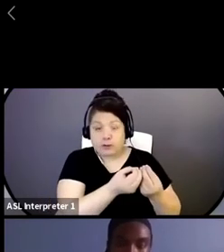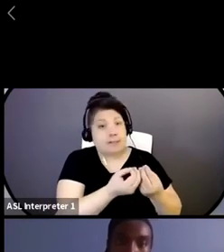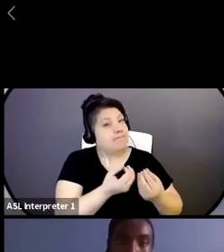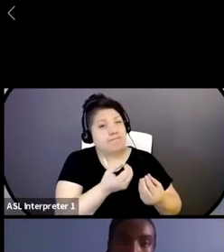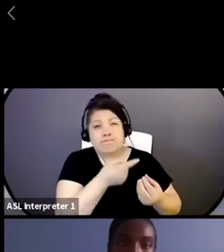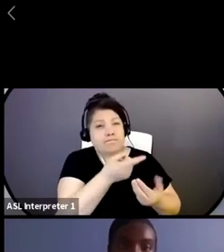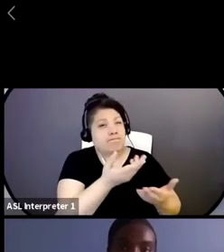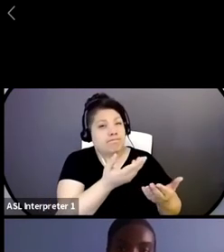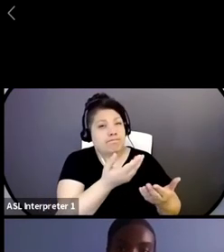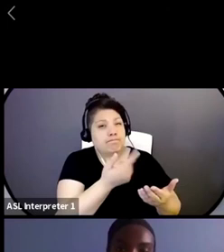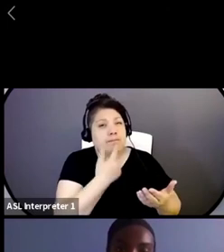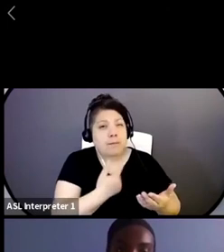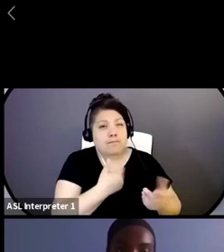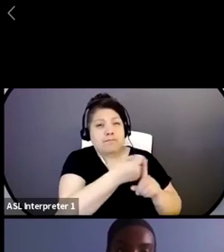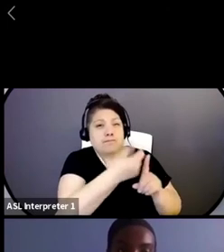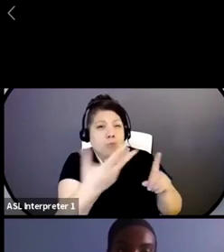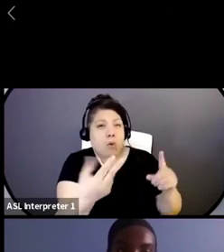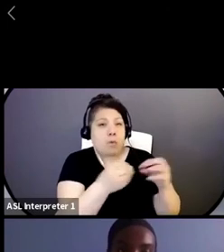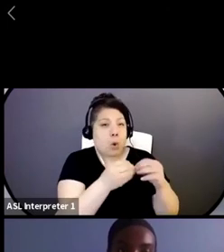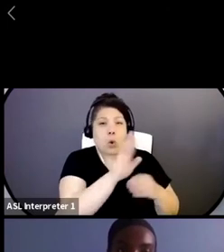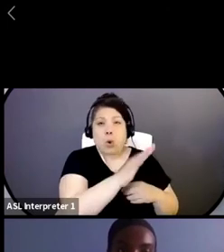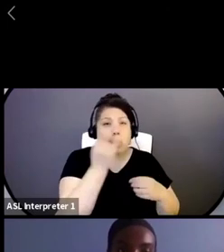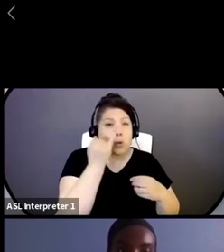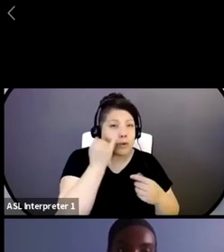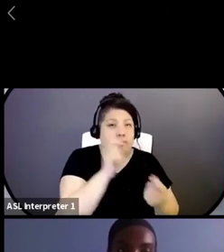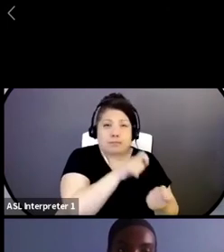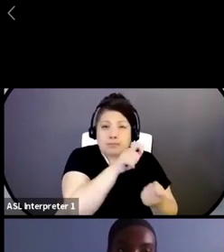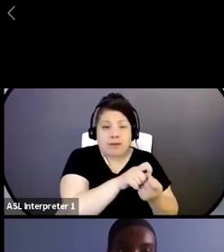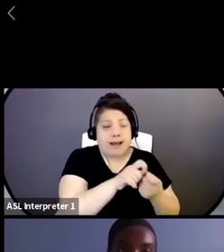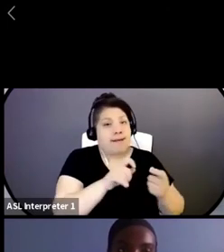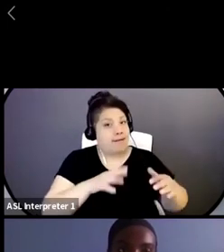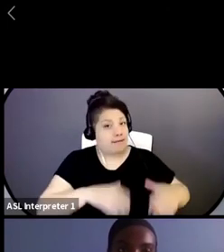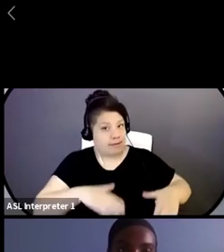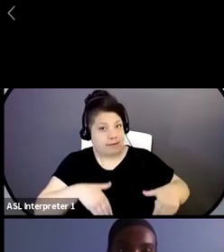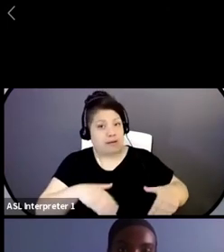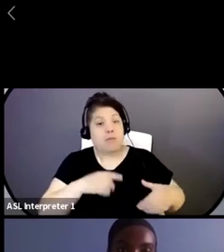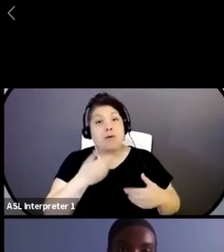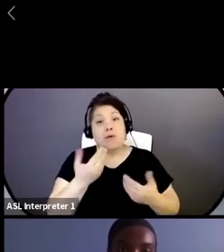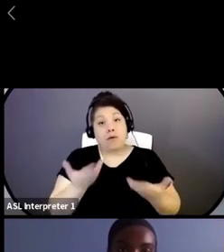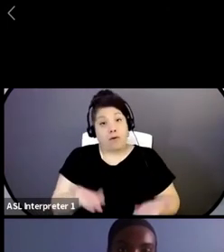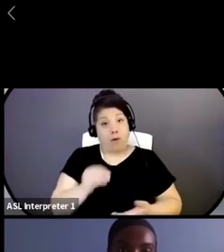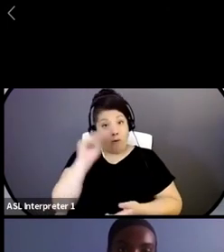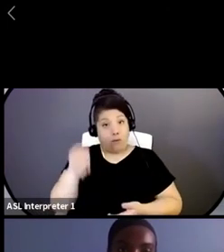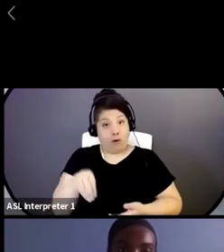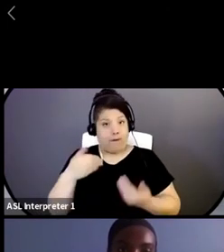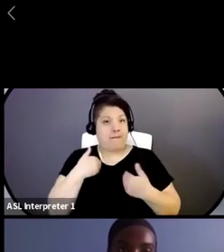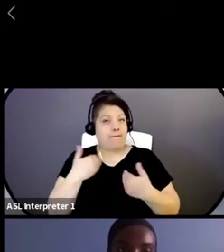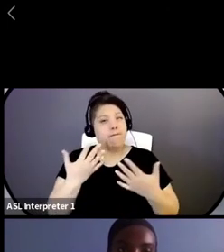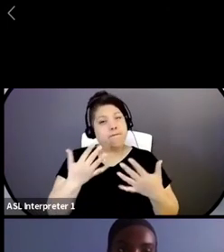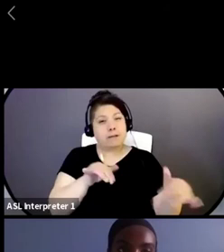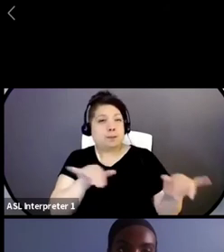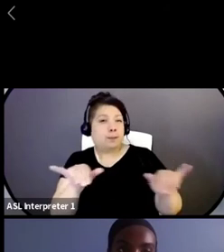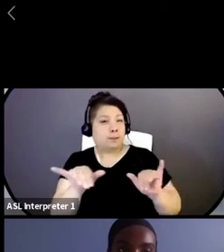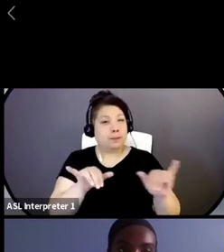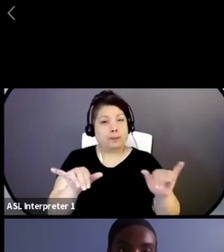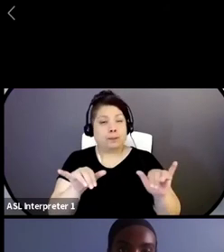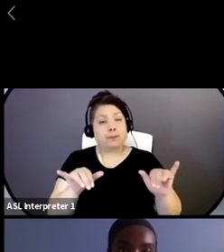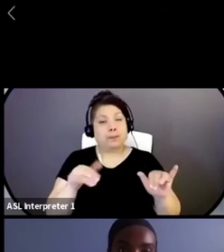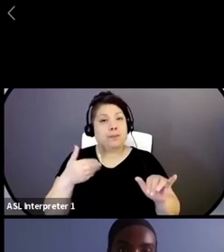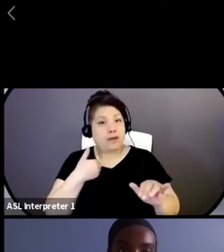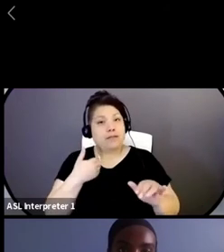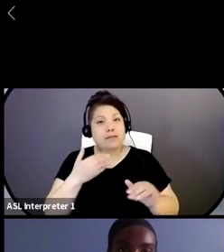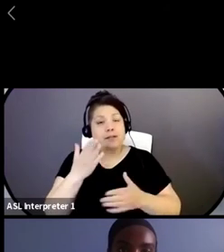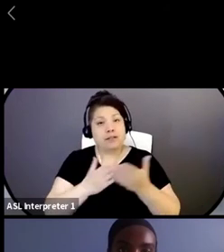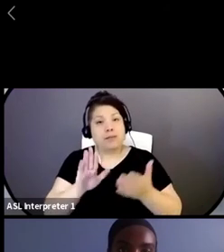understanding more about the project, but there is organizations in Ottawa who have a similar sort of practice. So